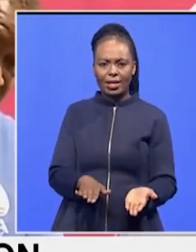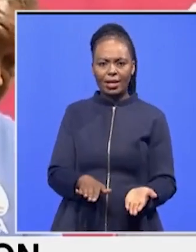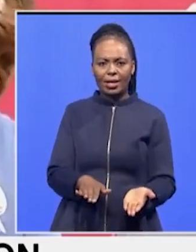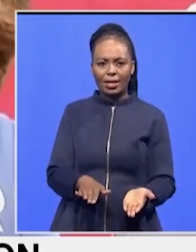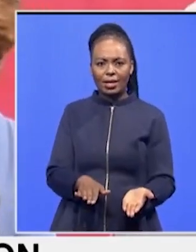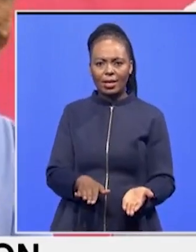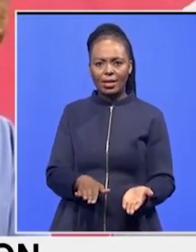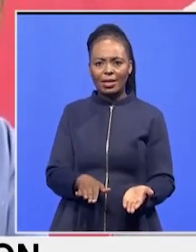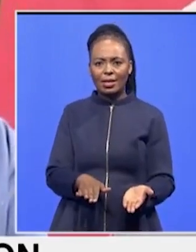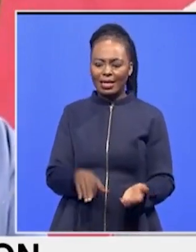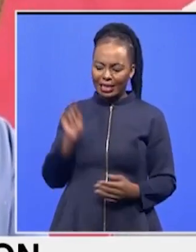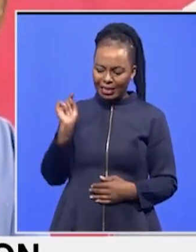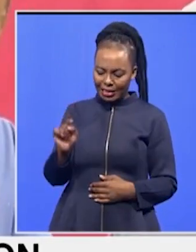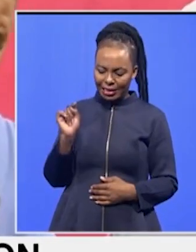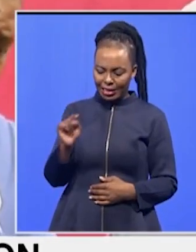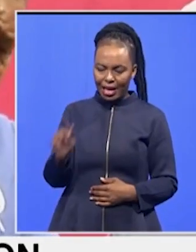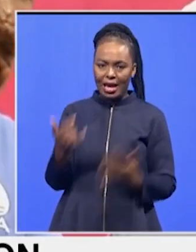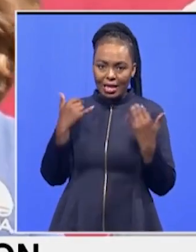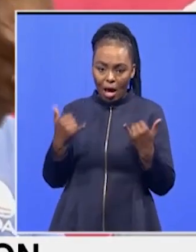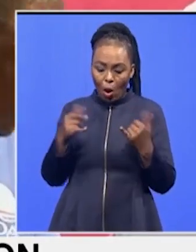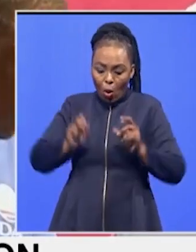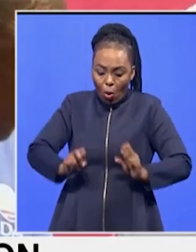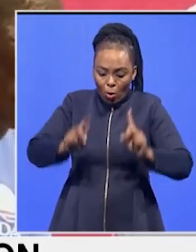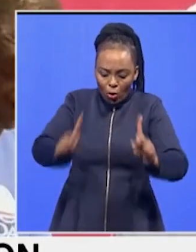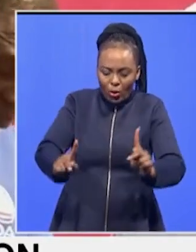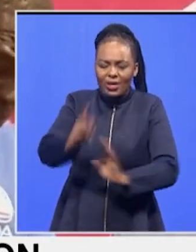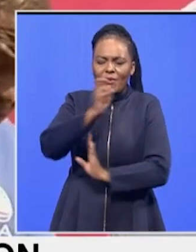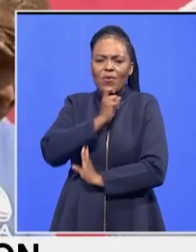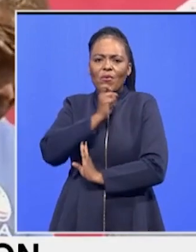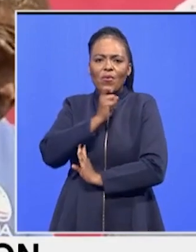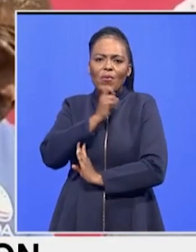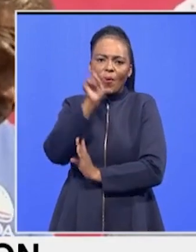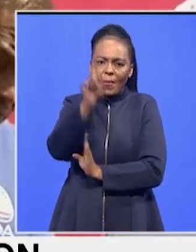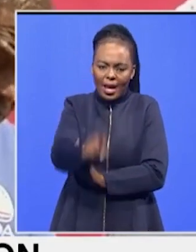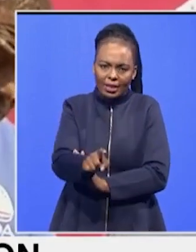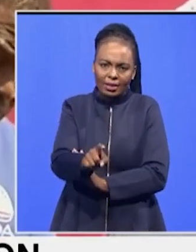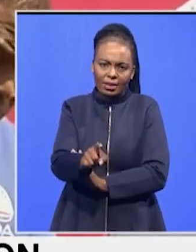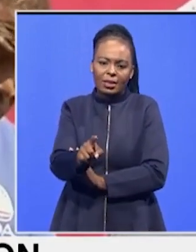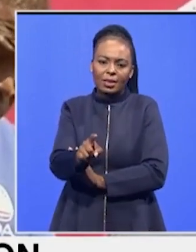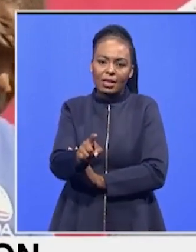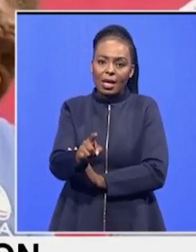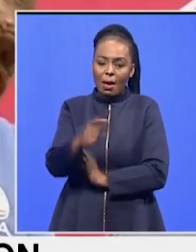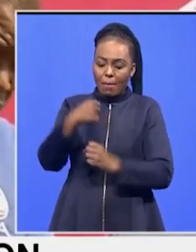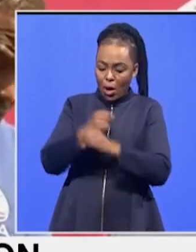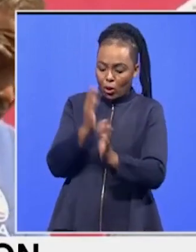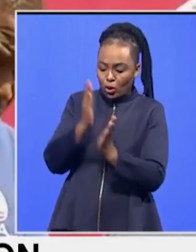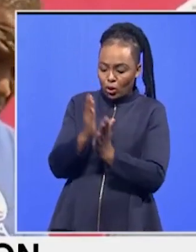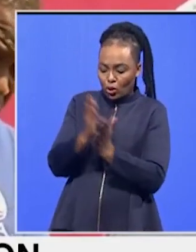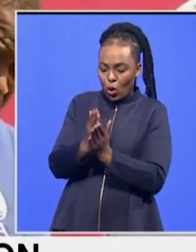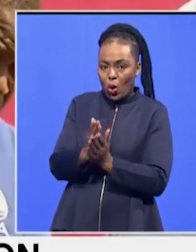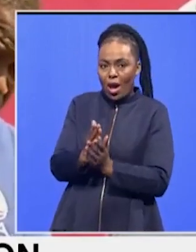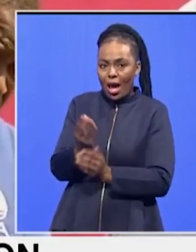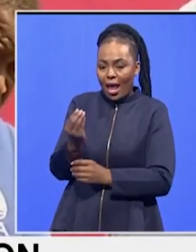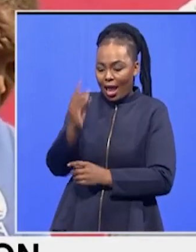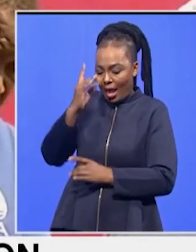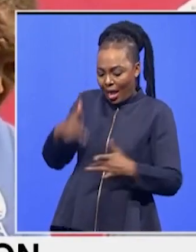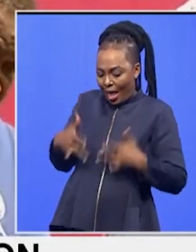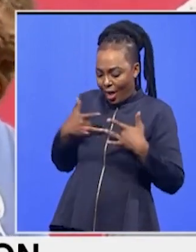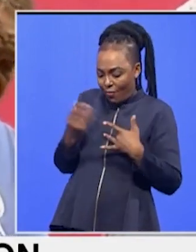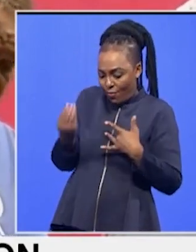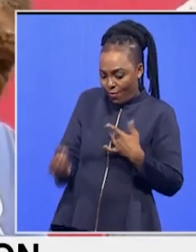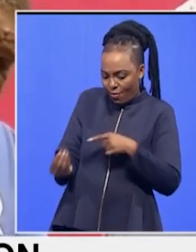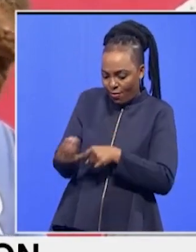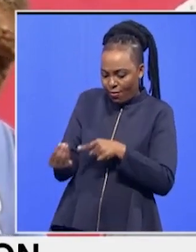And so let's use this opportunity. Let's make sure that young Langalam Viki's life was not in